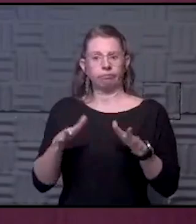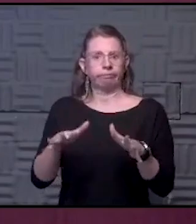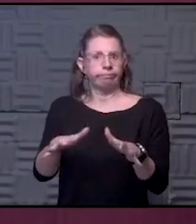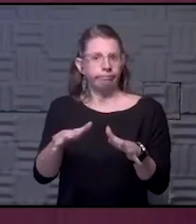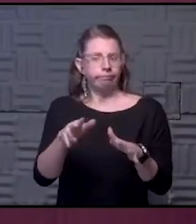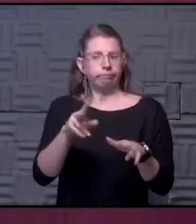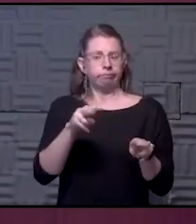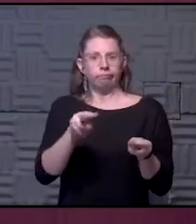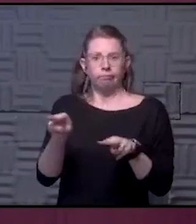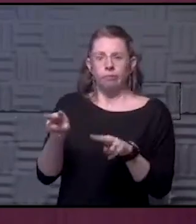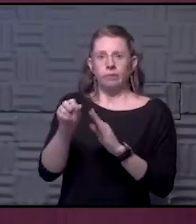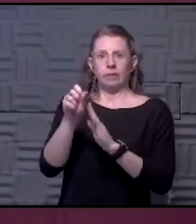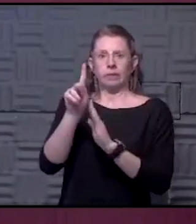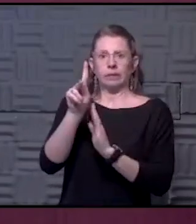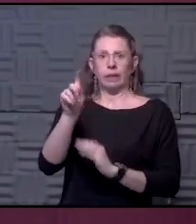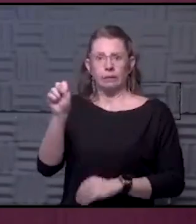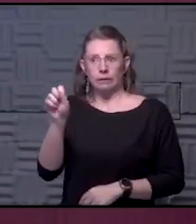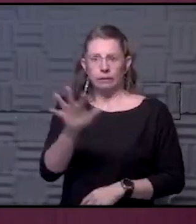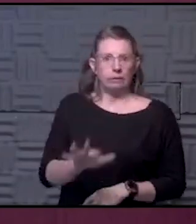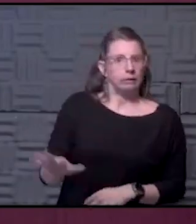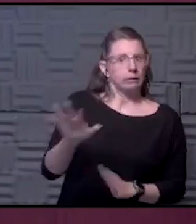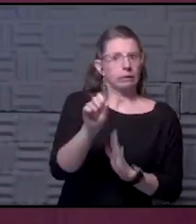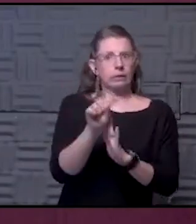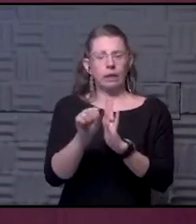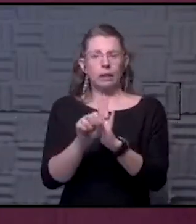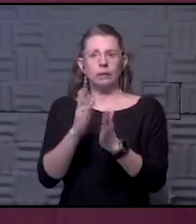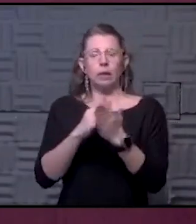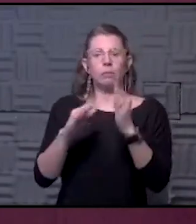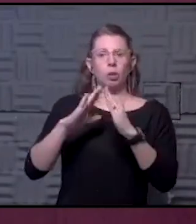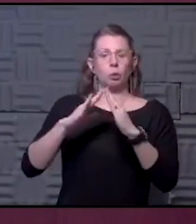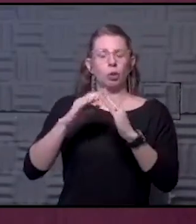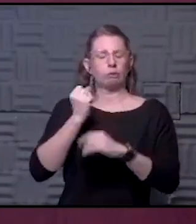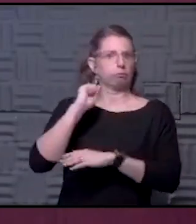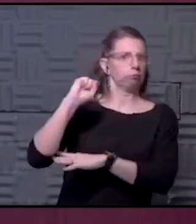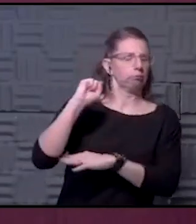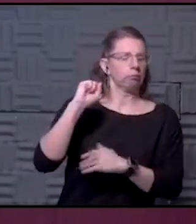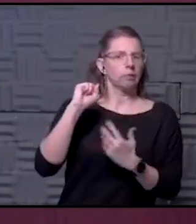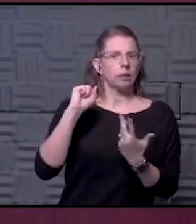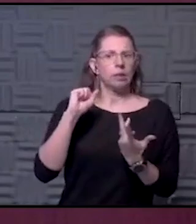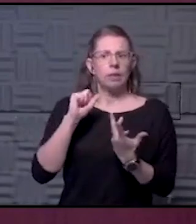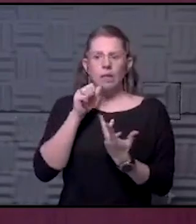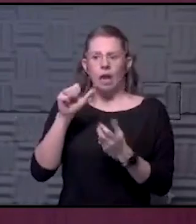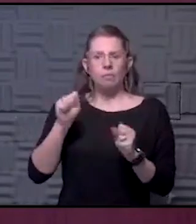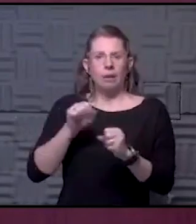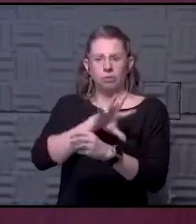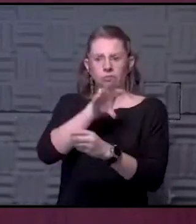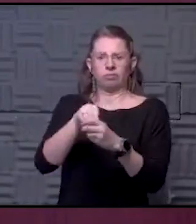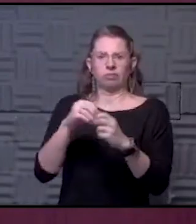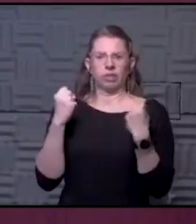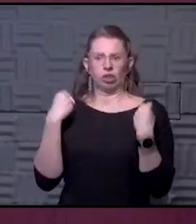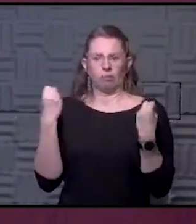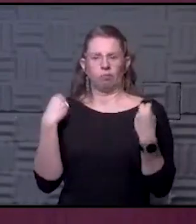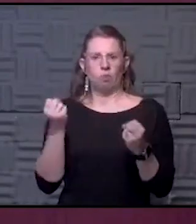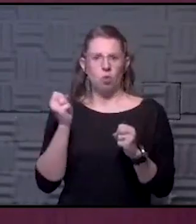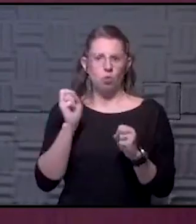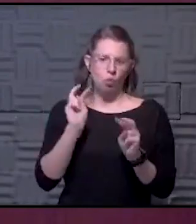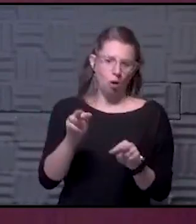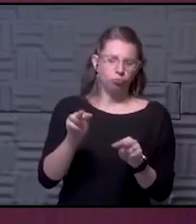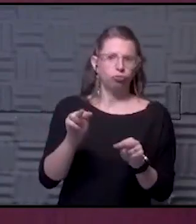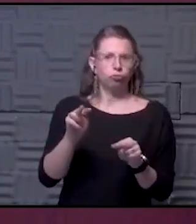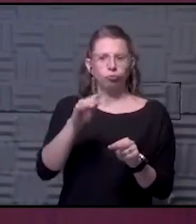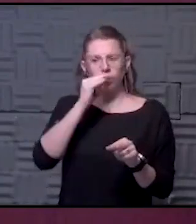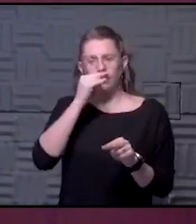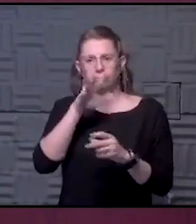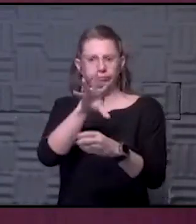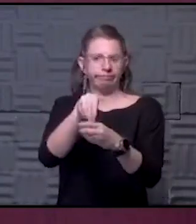and if you look across the state of Kansas, there's some communities that were up in arms over not being able to get into the gym and watch their